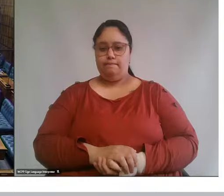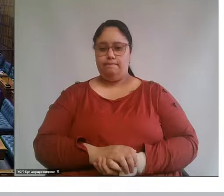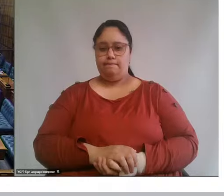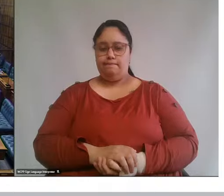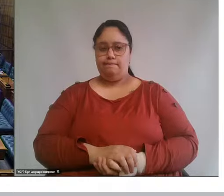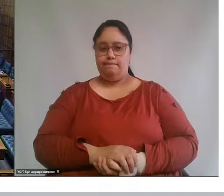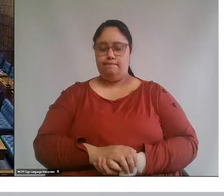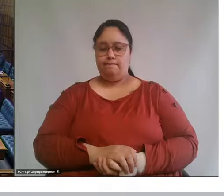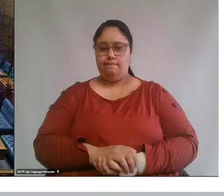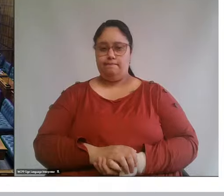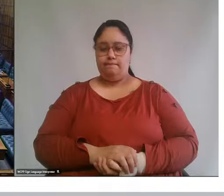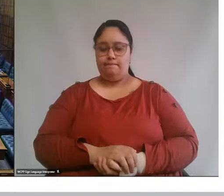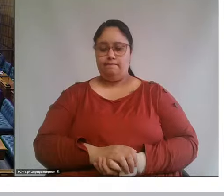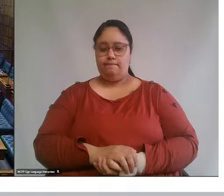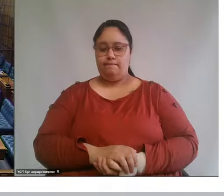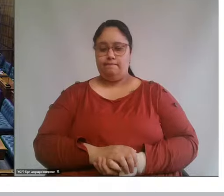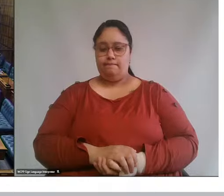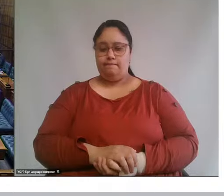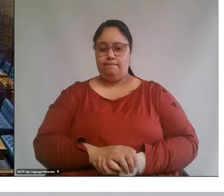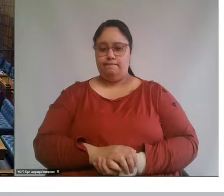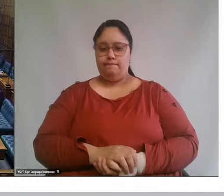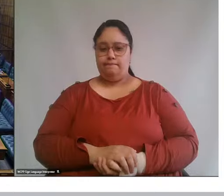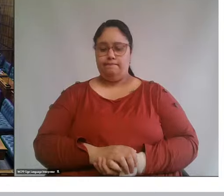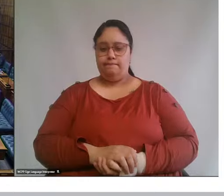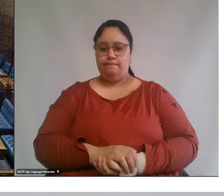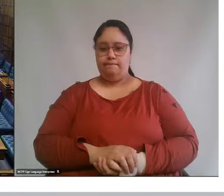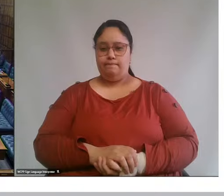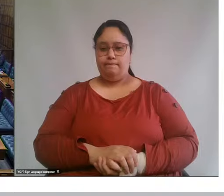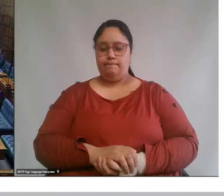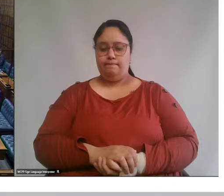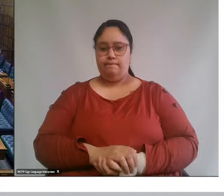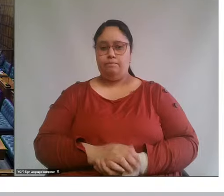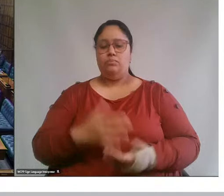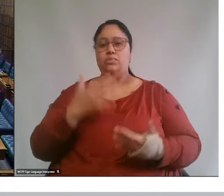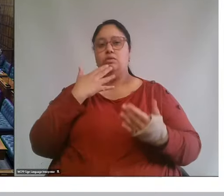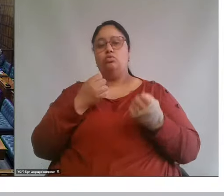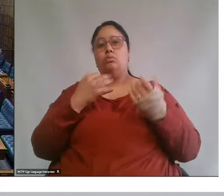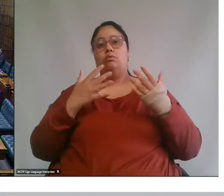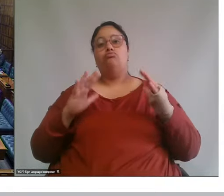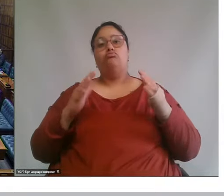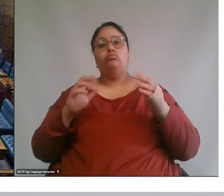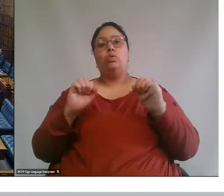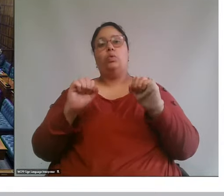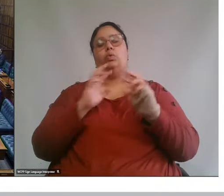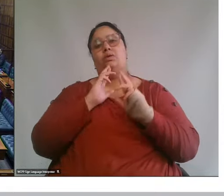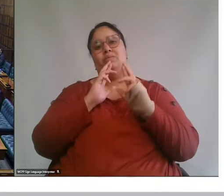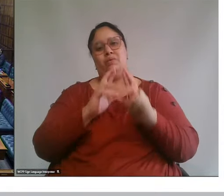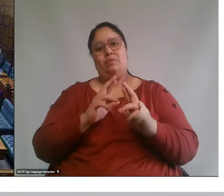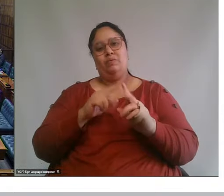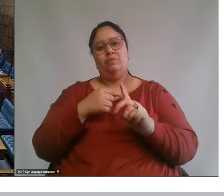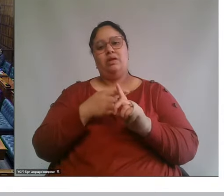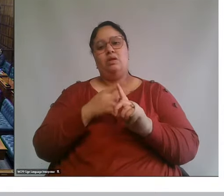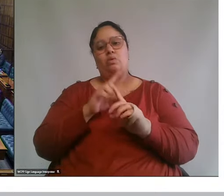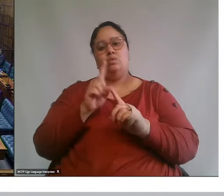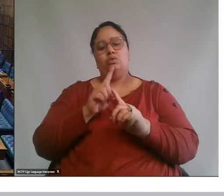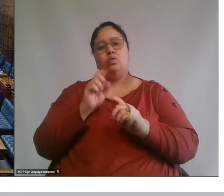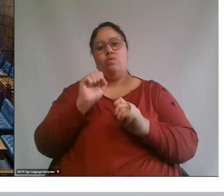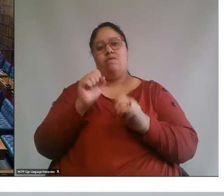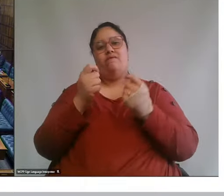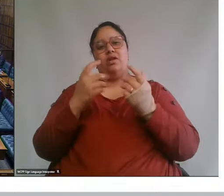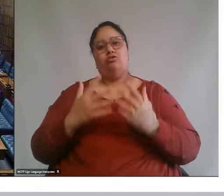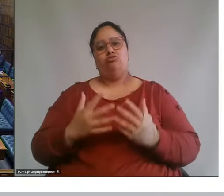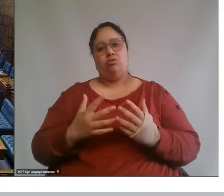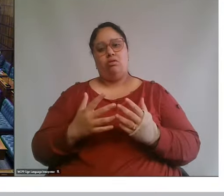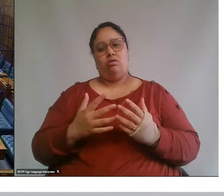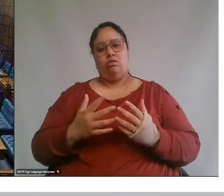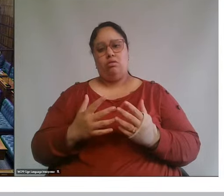yes good thank you very much and congratulations on on your report and particularly the financial